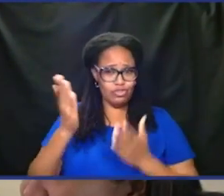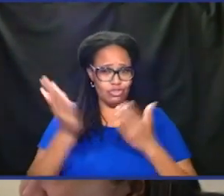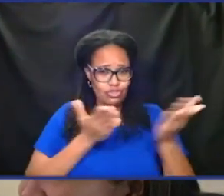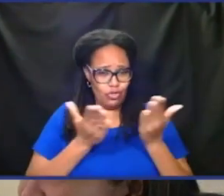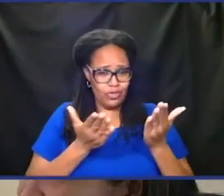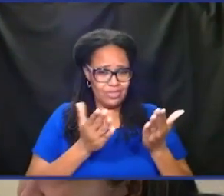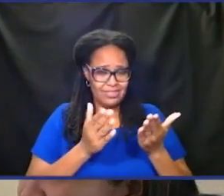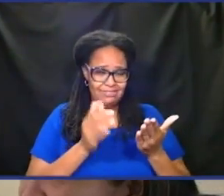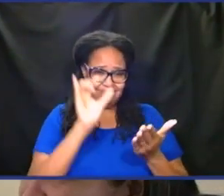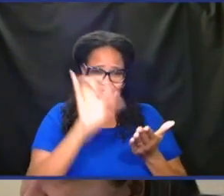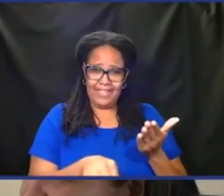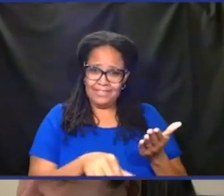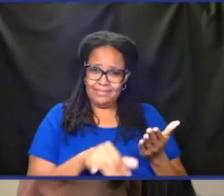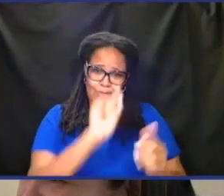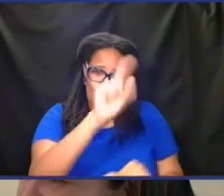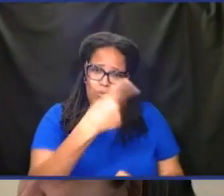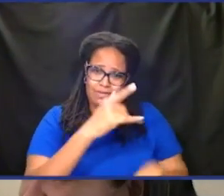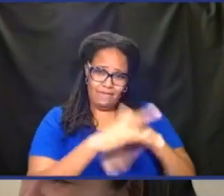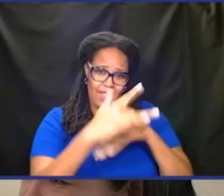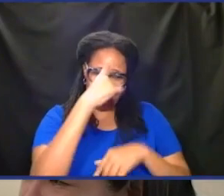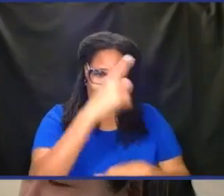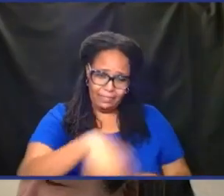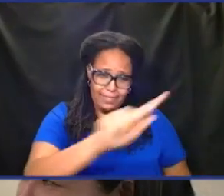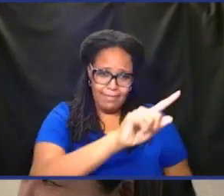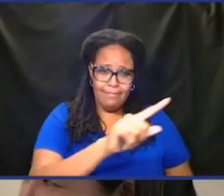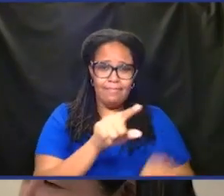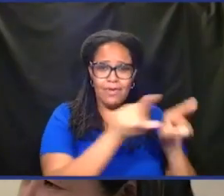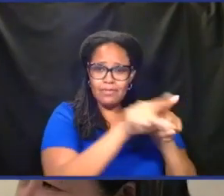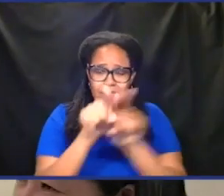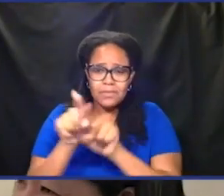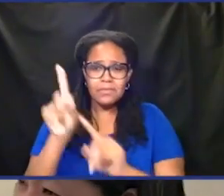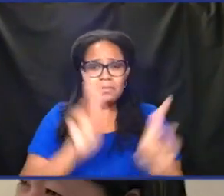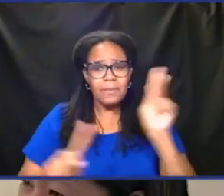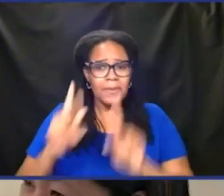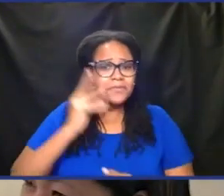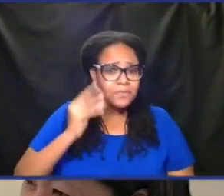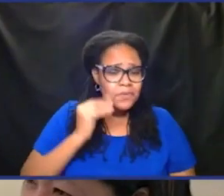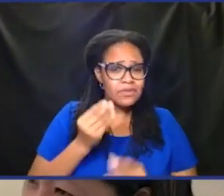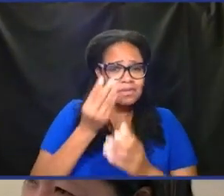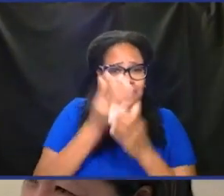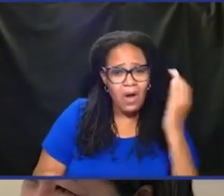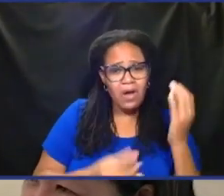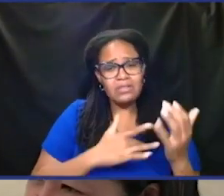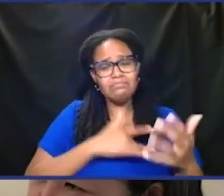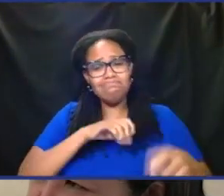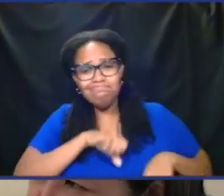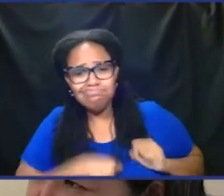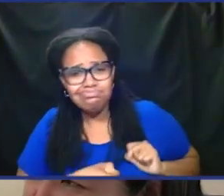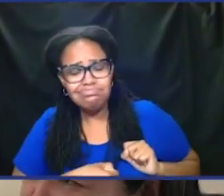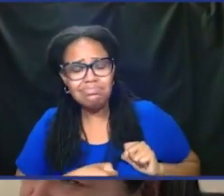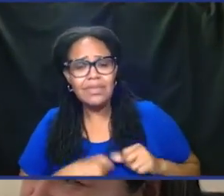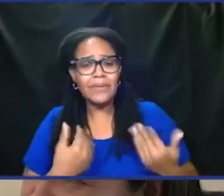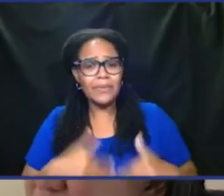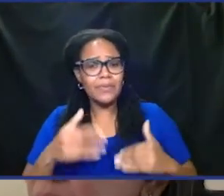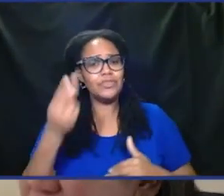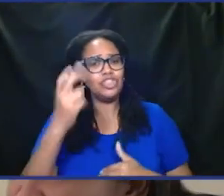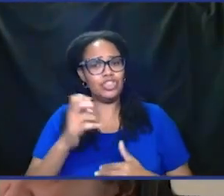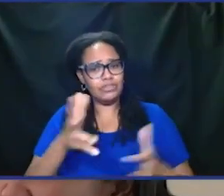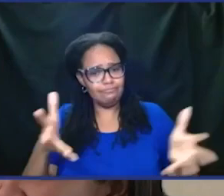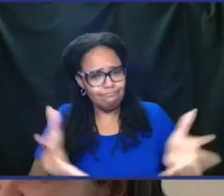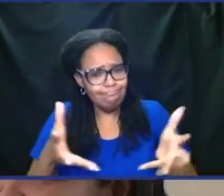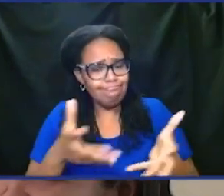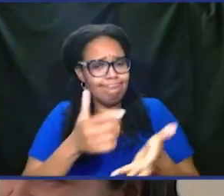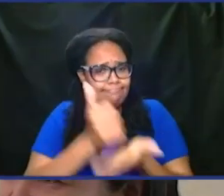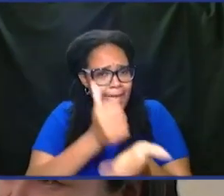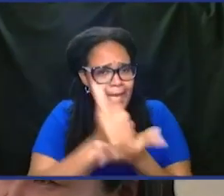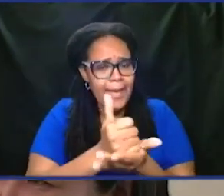patients, offering a space for loss and grief. Such important work, and we wanted to thank you as well, Dr. Giliana, for supporting patients'